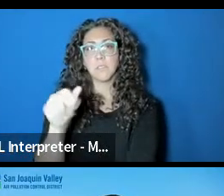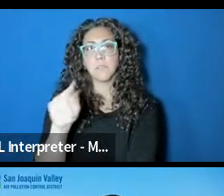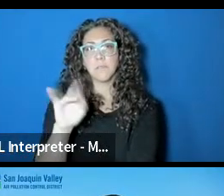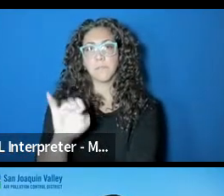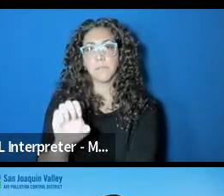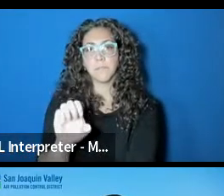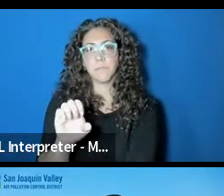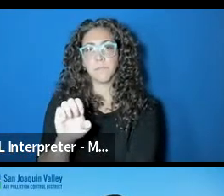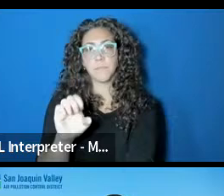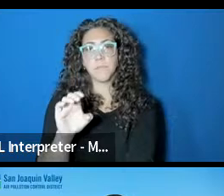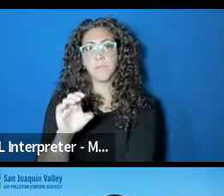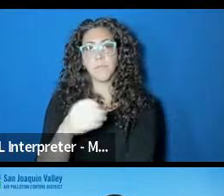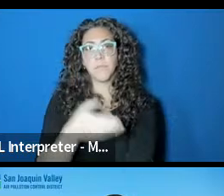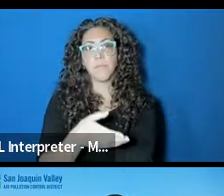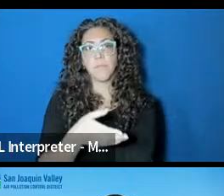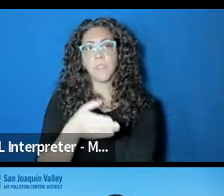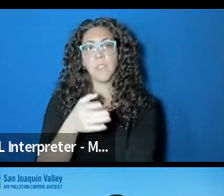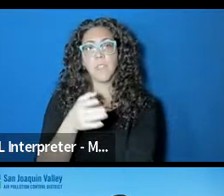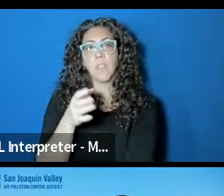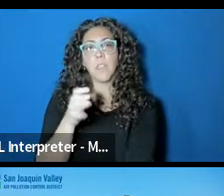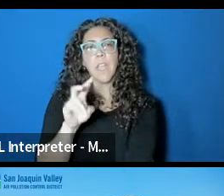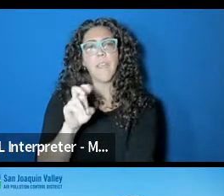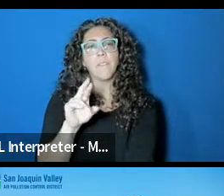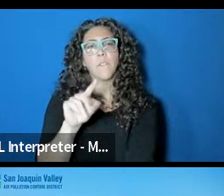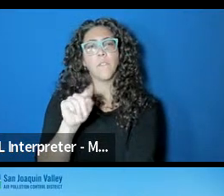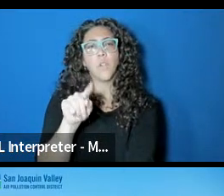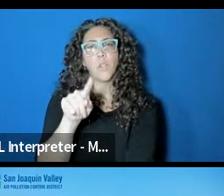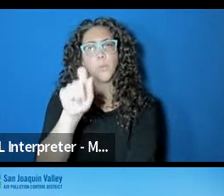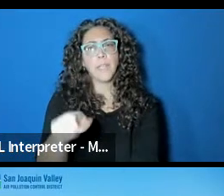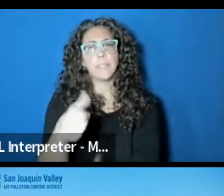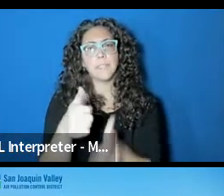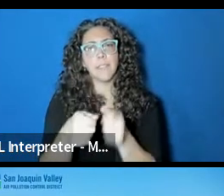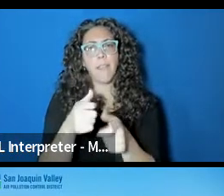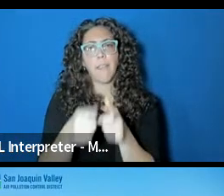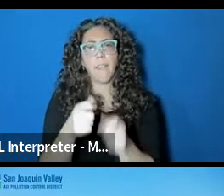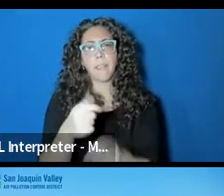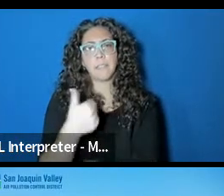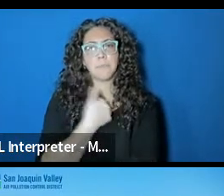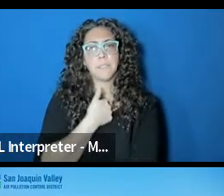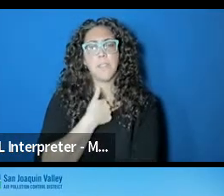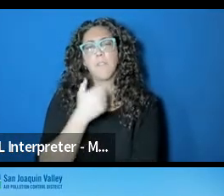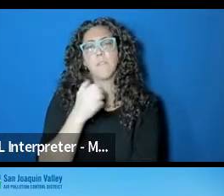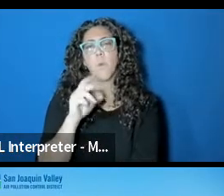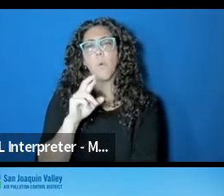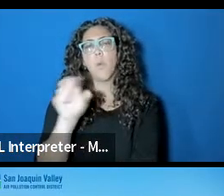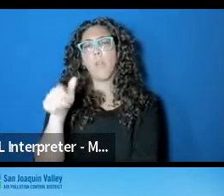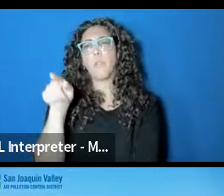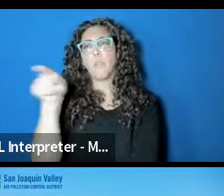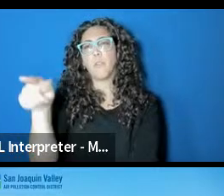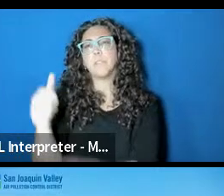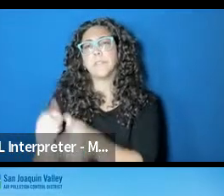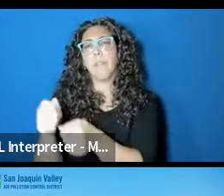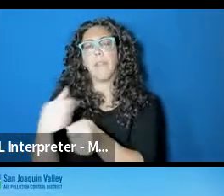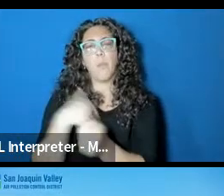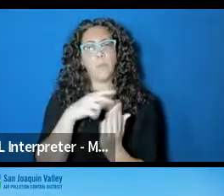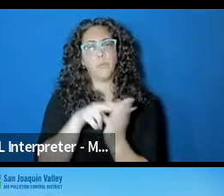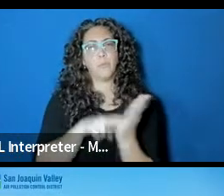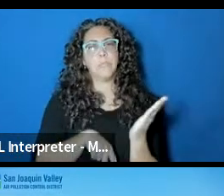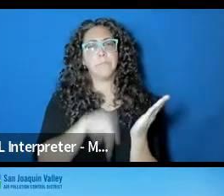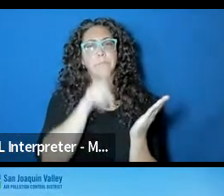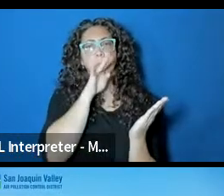This is Stephanie. Everett, you also feel welcome to text like Rocio or myself too, and we're happy to ask the question aloud to the group.